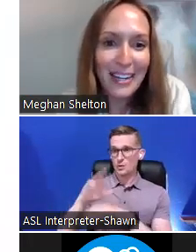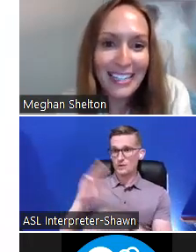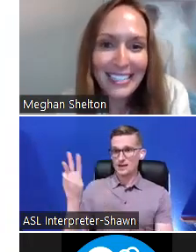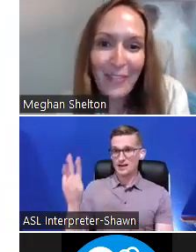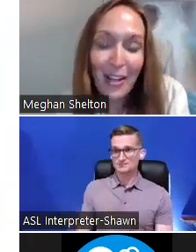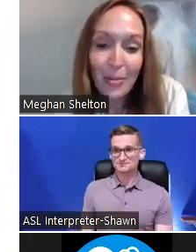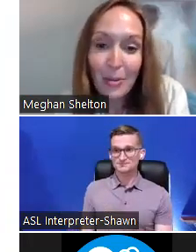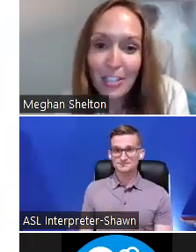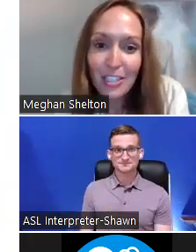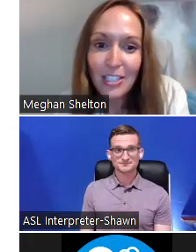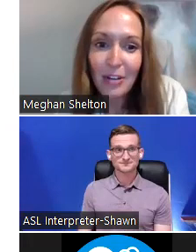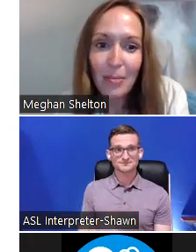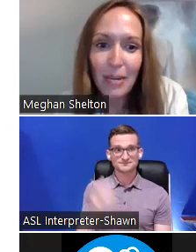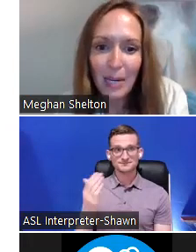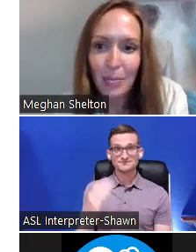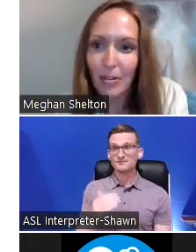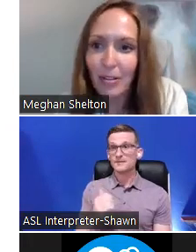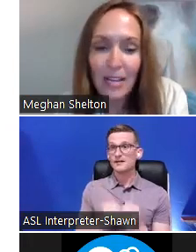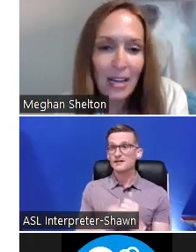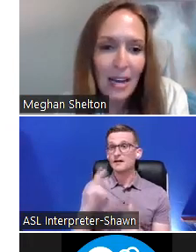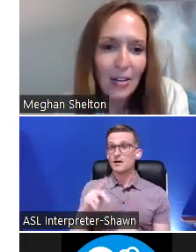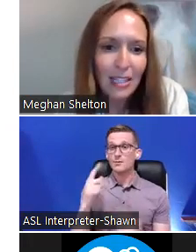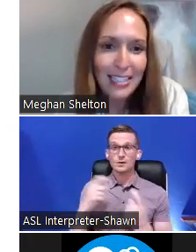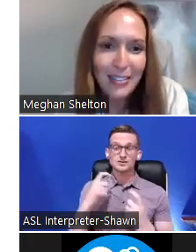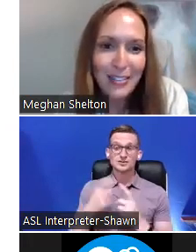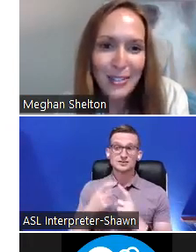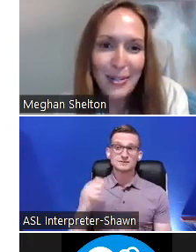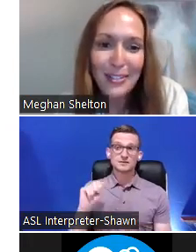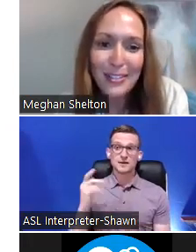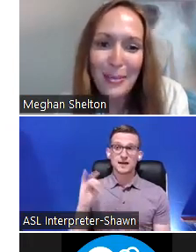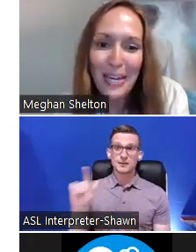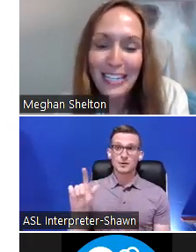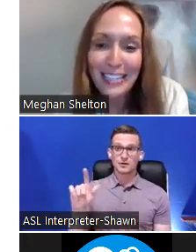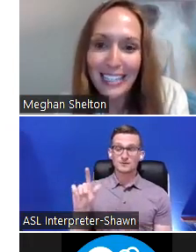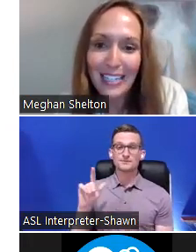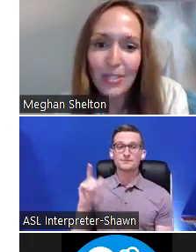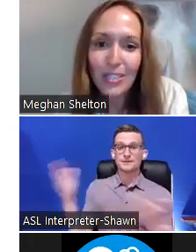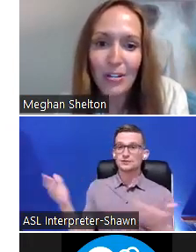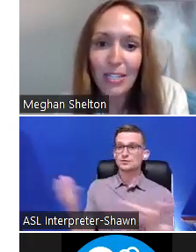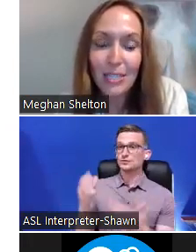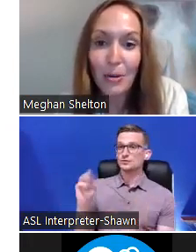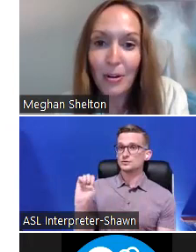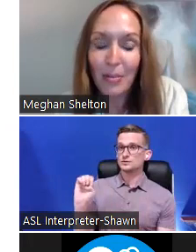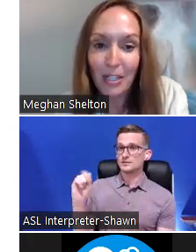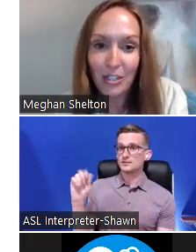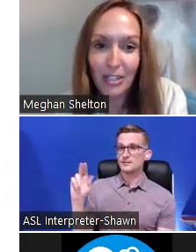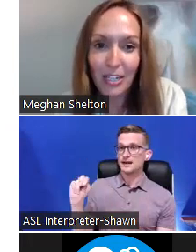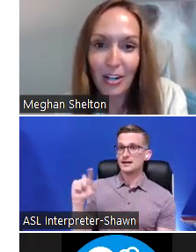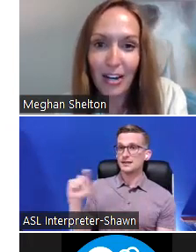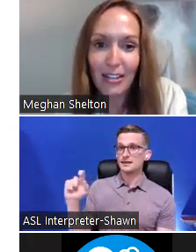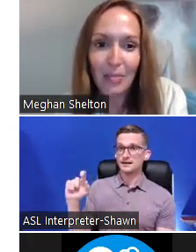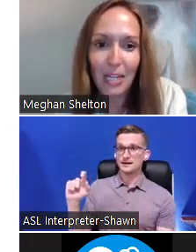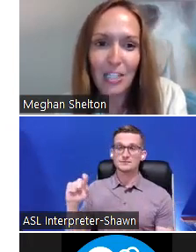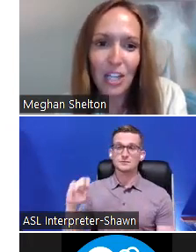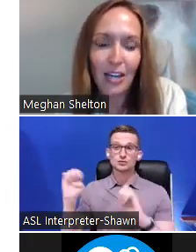All right, follow-up questions from April. I would like to introduce you all to Megan Lee, who is the Crisis Program Manager